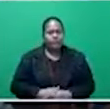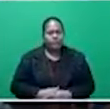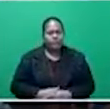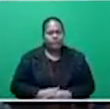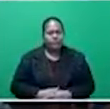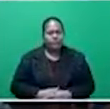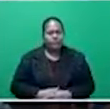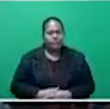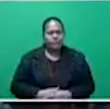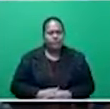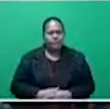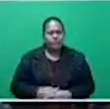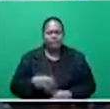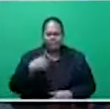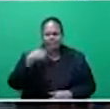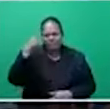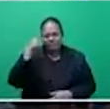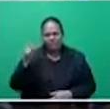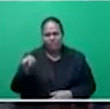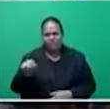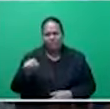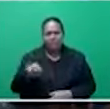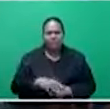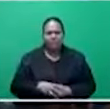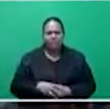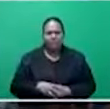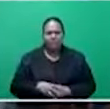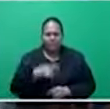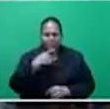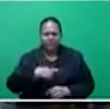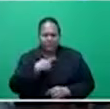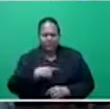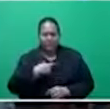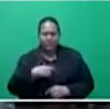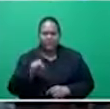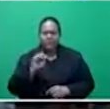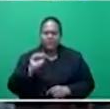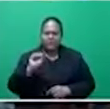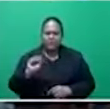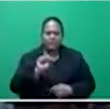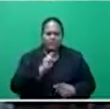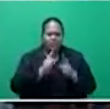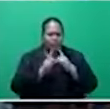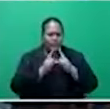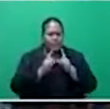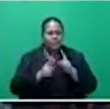he's kind of a bit jaundiced in terms of his contribution regarding the contributions on the USP.